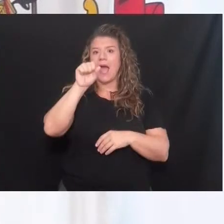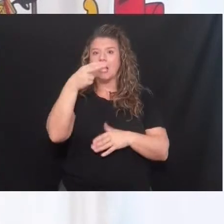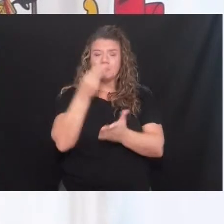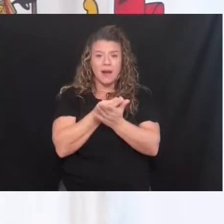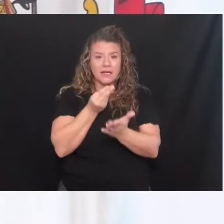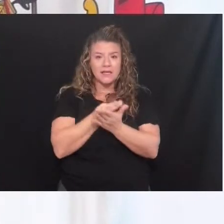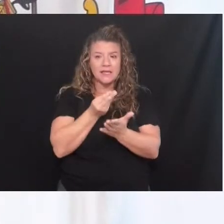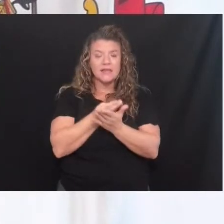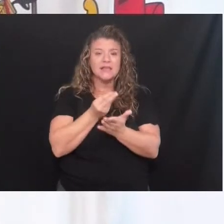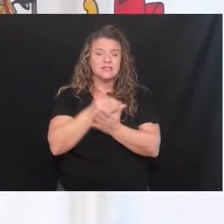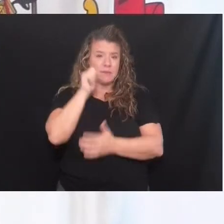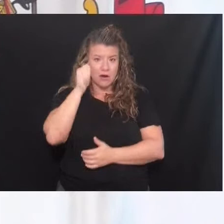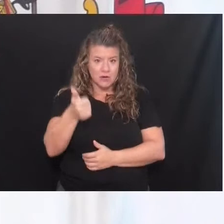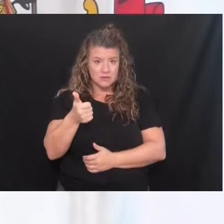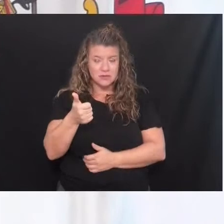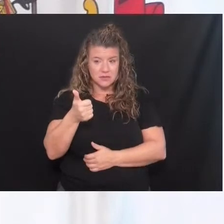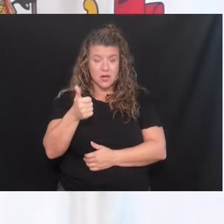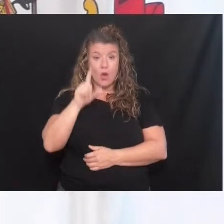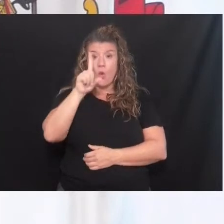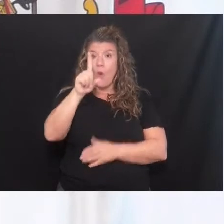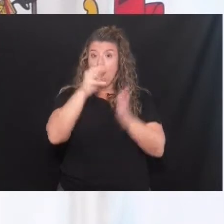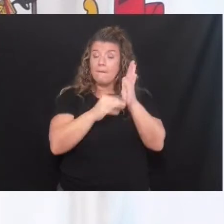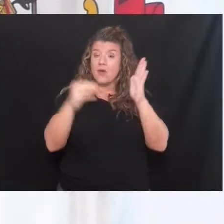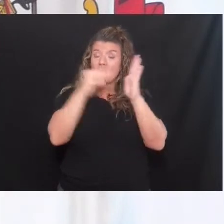prizes, cash money tomorrow. We're going to give away